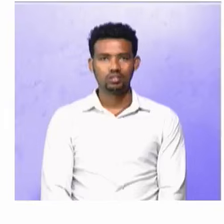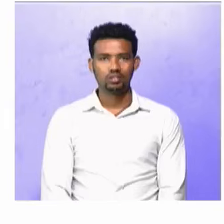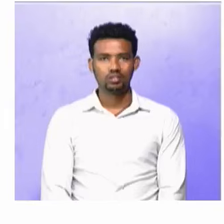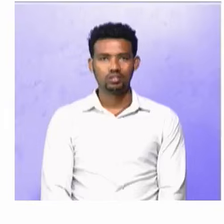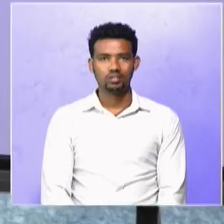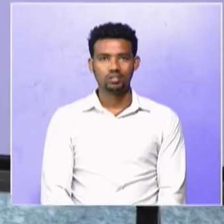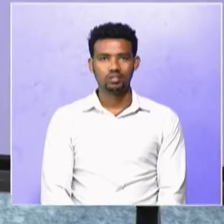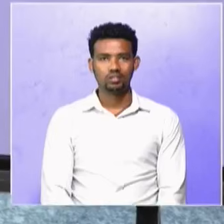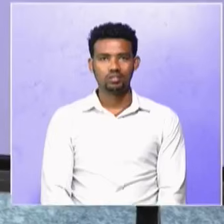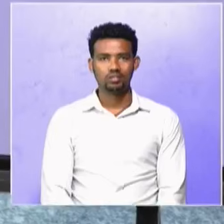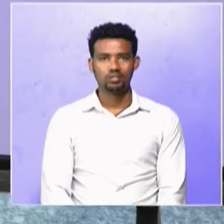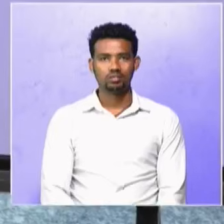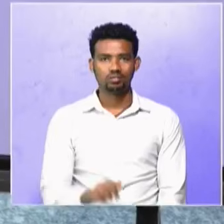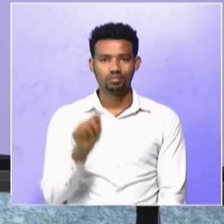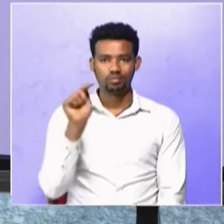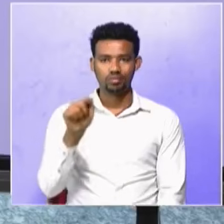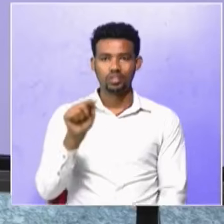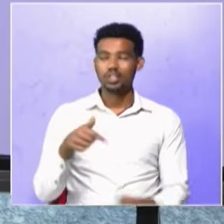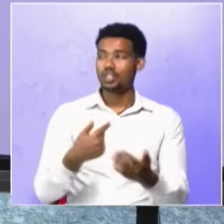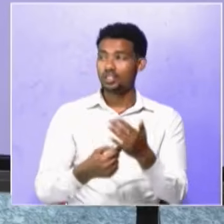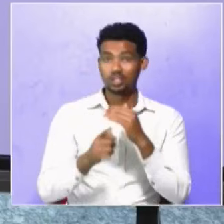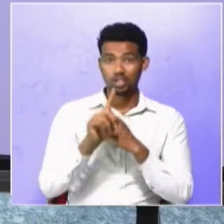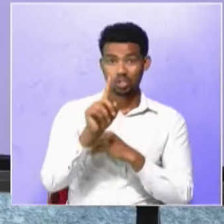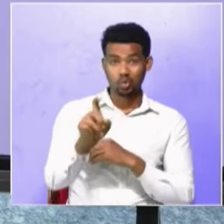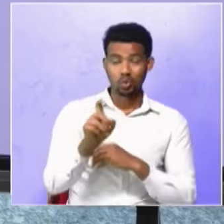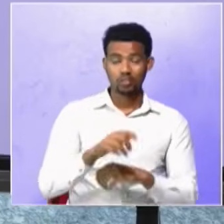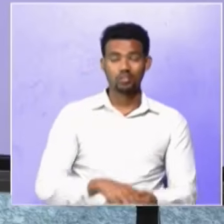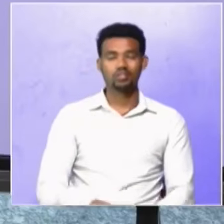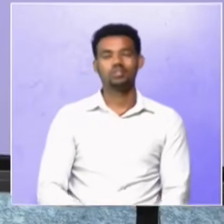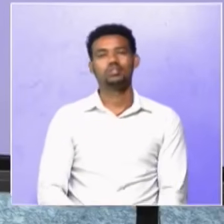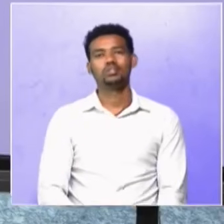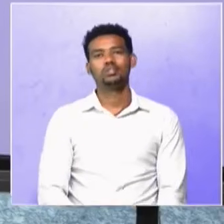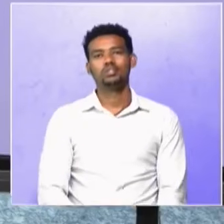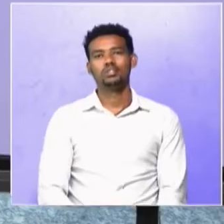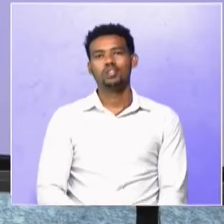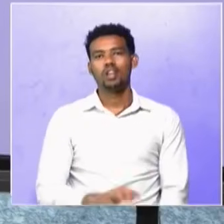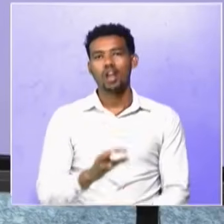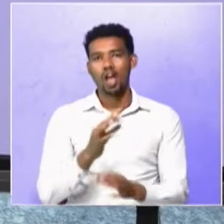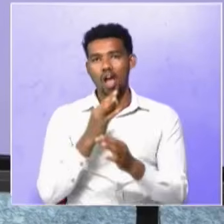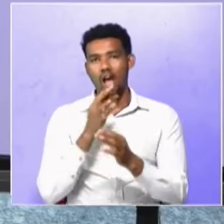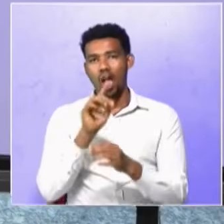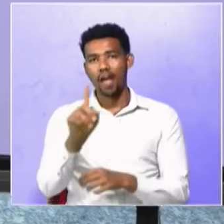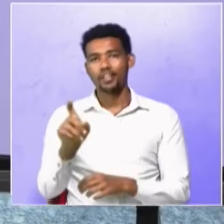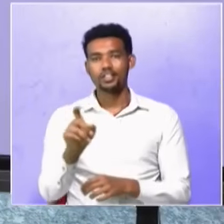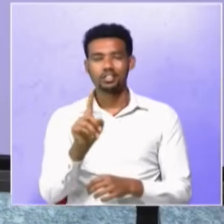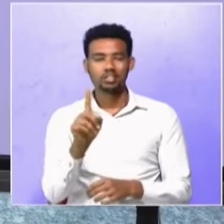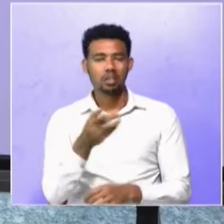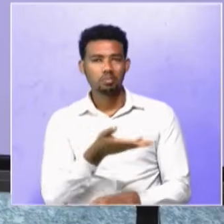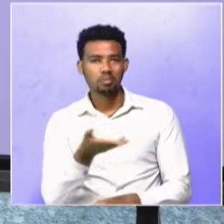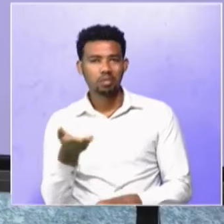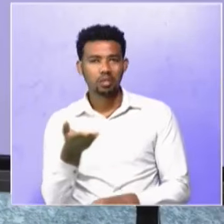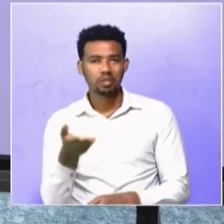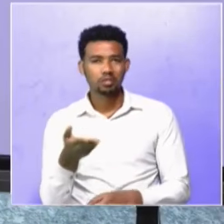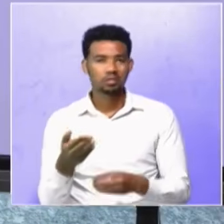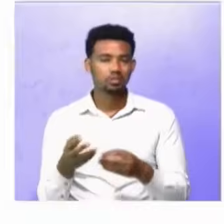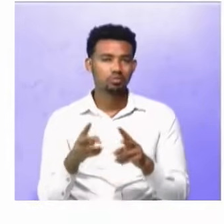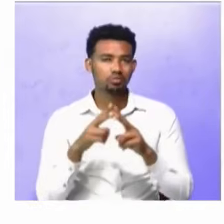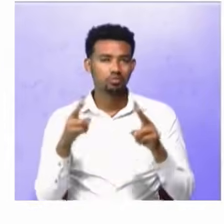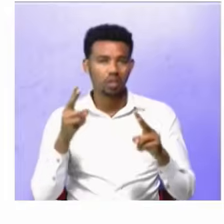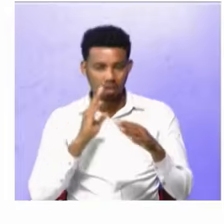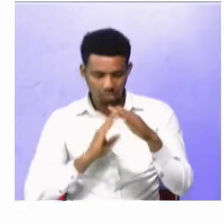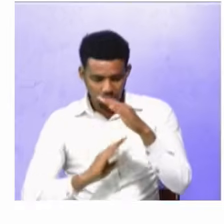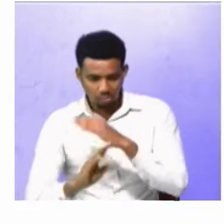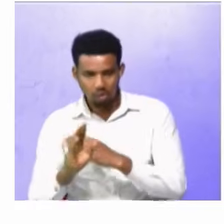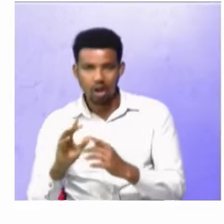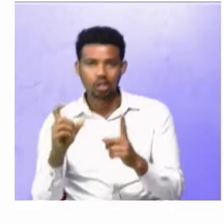Here is full stop. This is request. Ask something and request something with this very polite